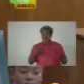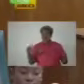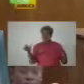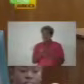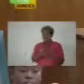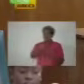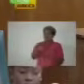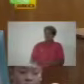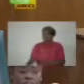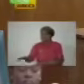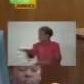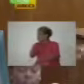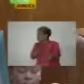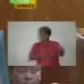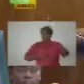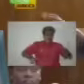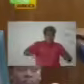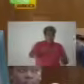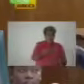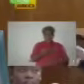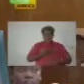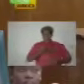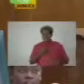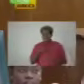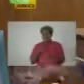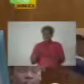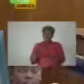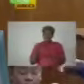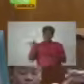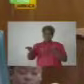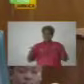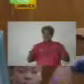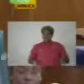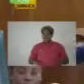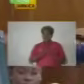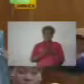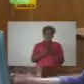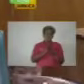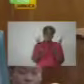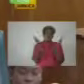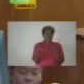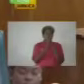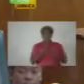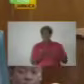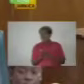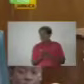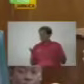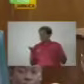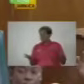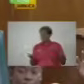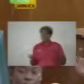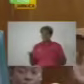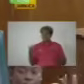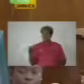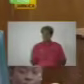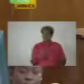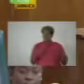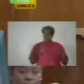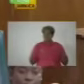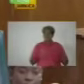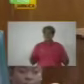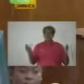night with entertainment spaces, movie towns, and everything there, a party